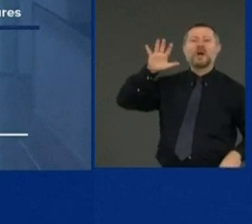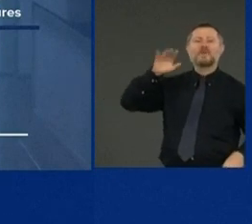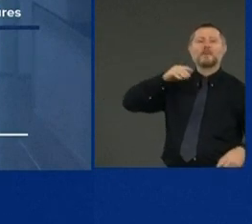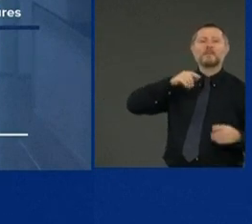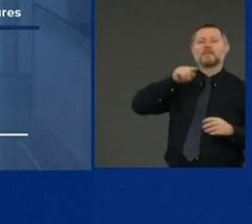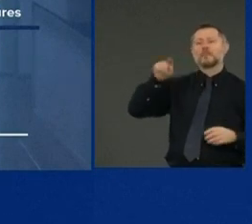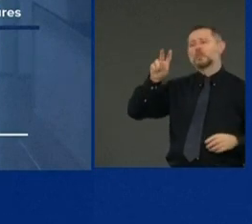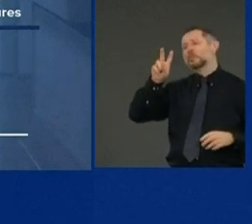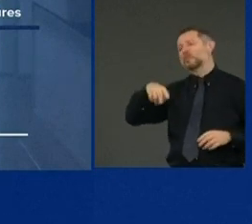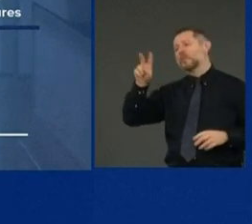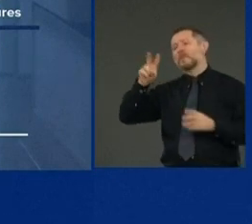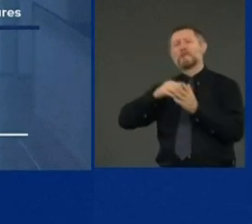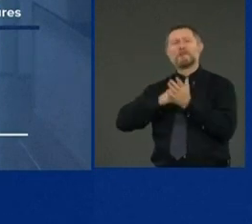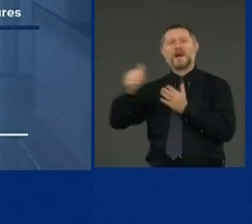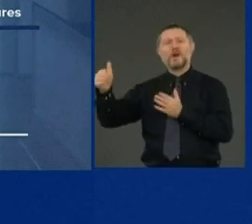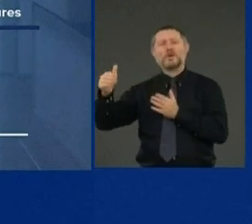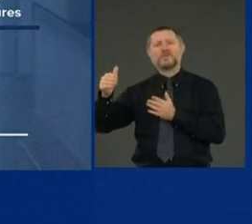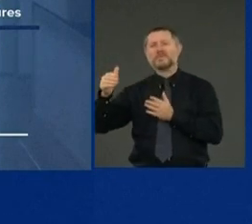The White House said it.